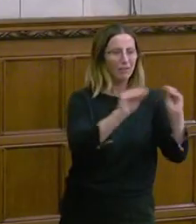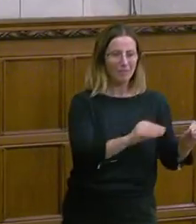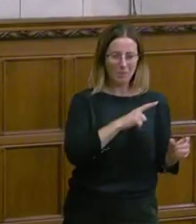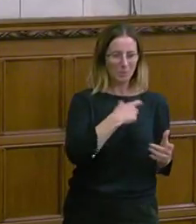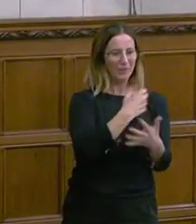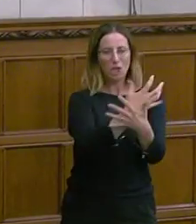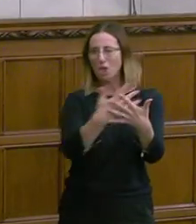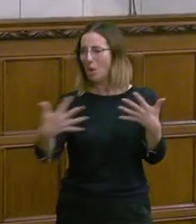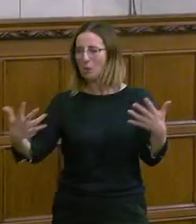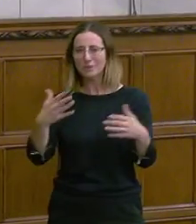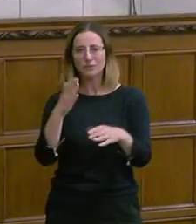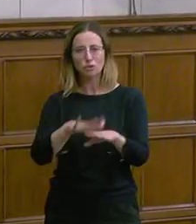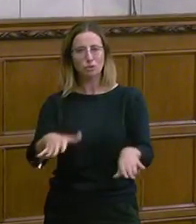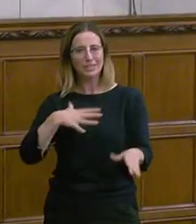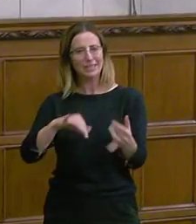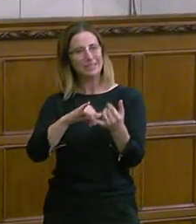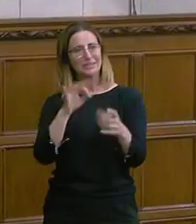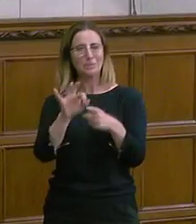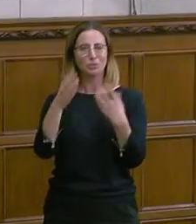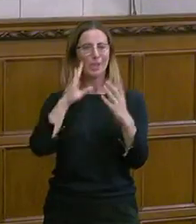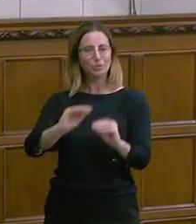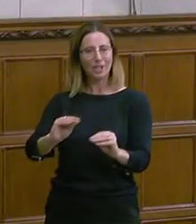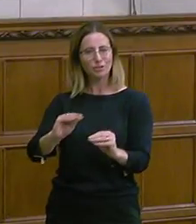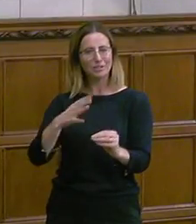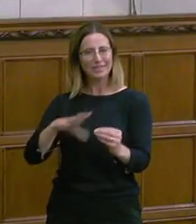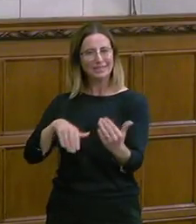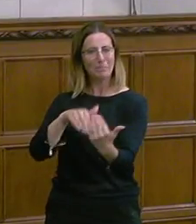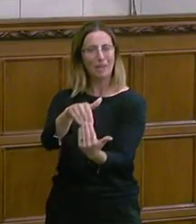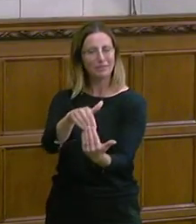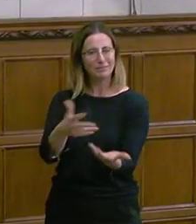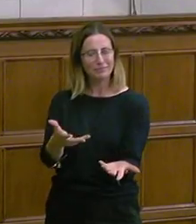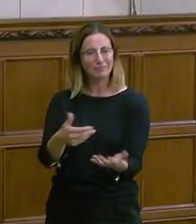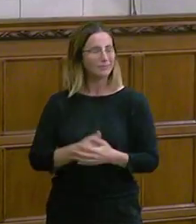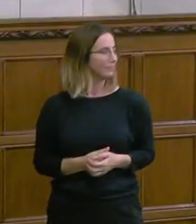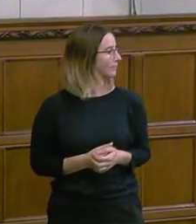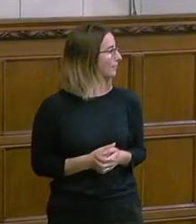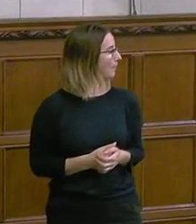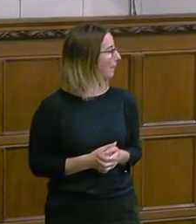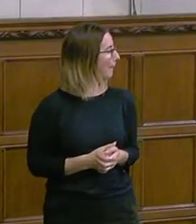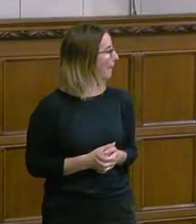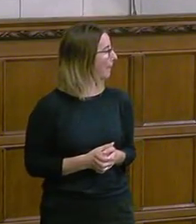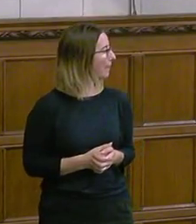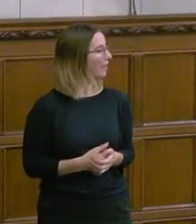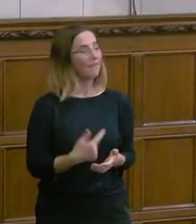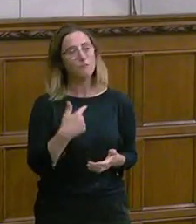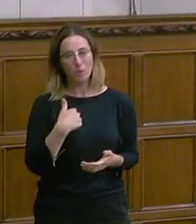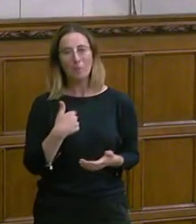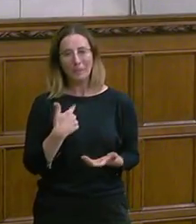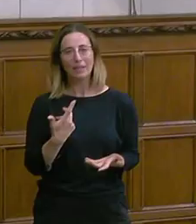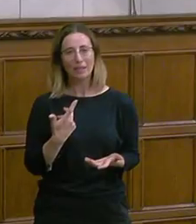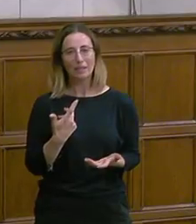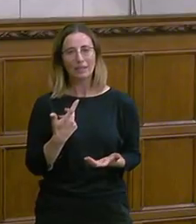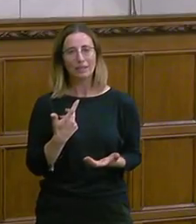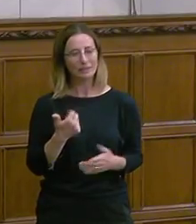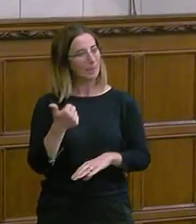special education needs and need the EHC reports? For me, it is absolutely fundamental that